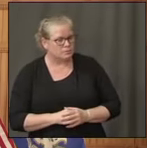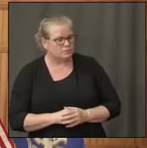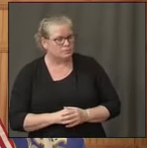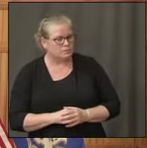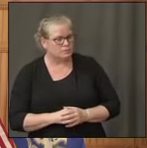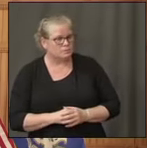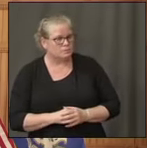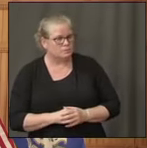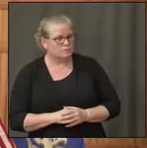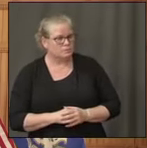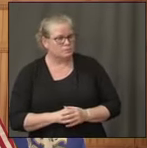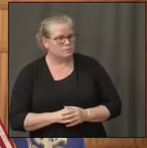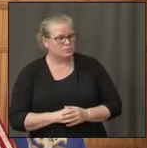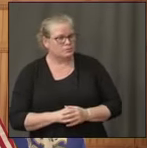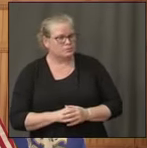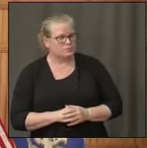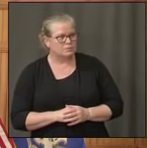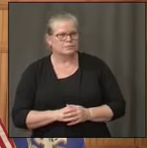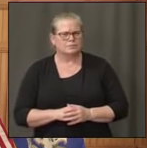Sort of, yes. Okay.